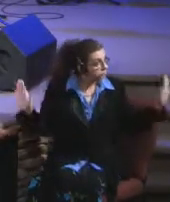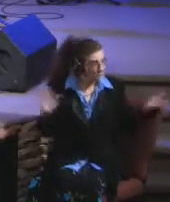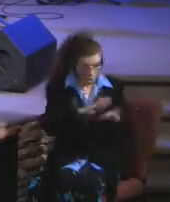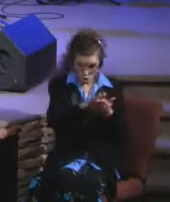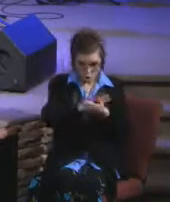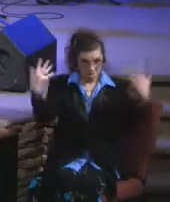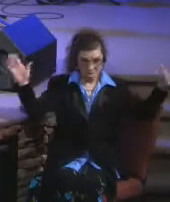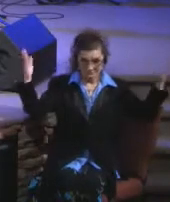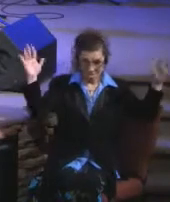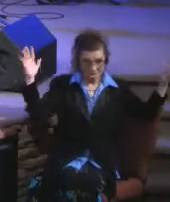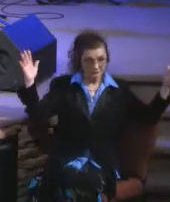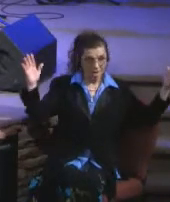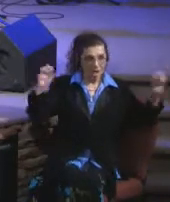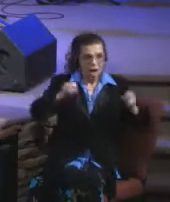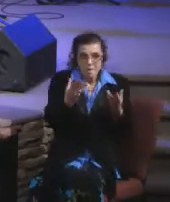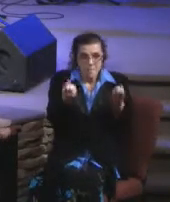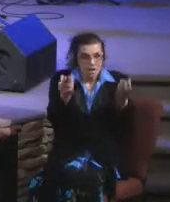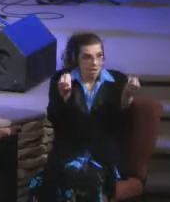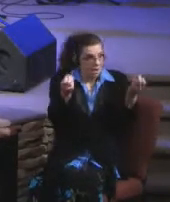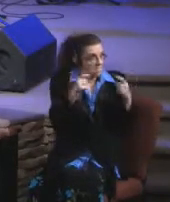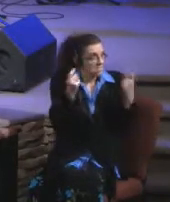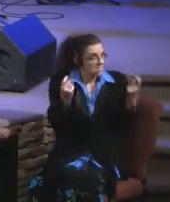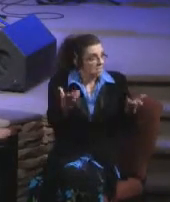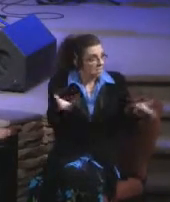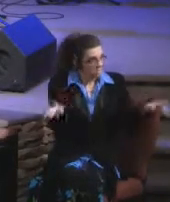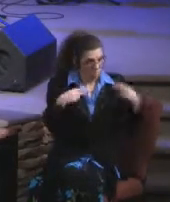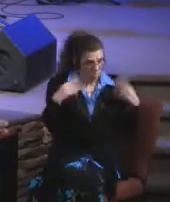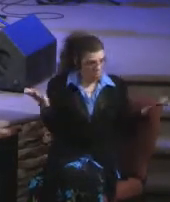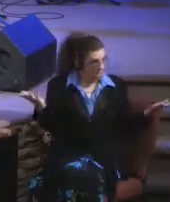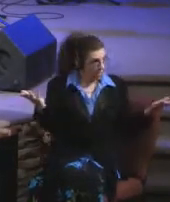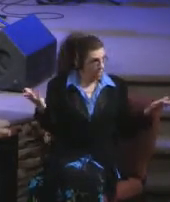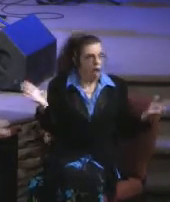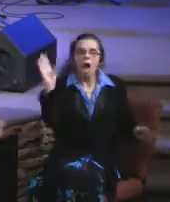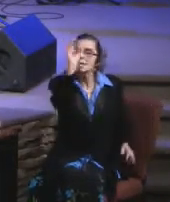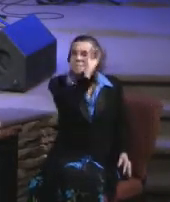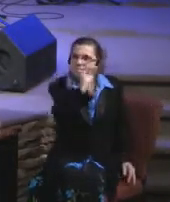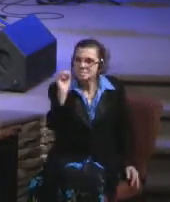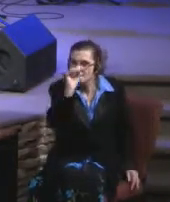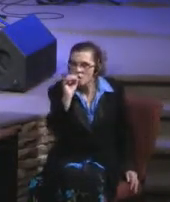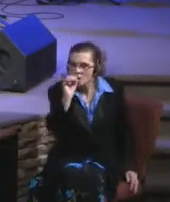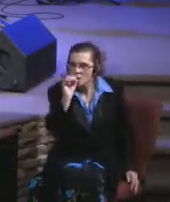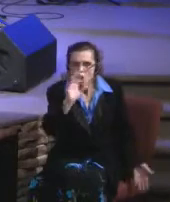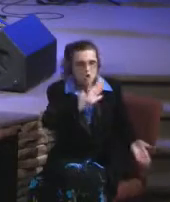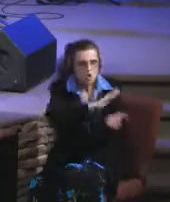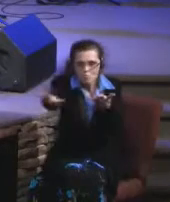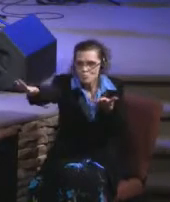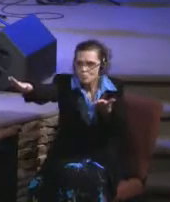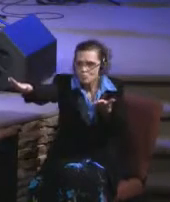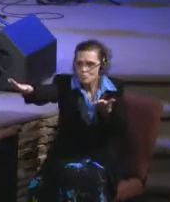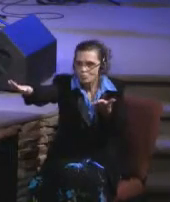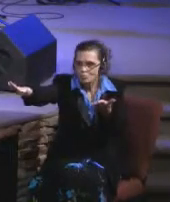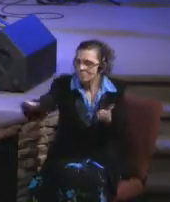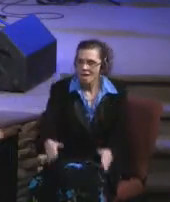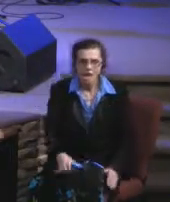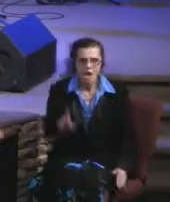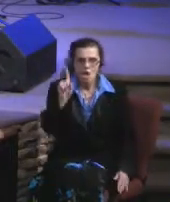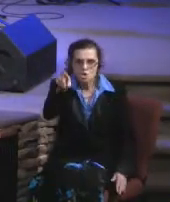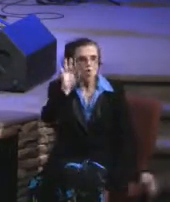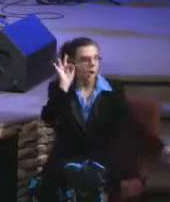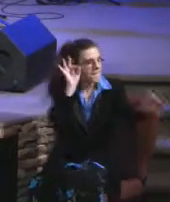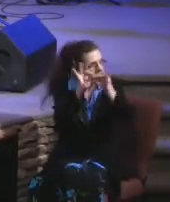all unrighteousness, how much sin and how much unrighteousness do you have? Zero. You are white, clean, and